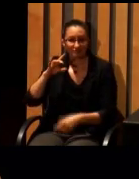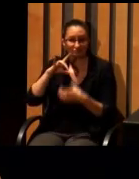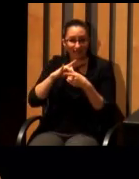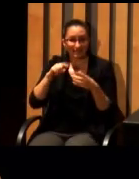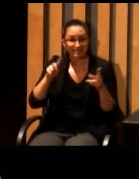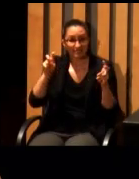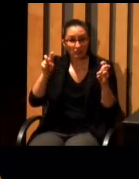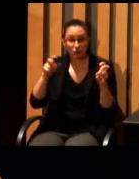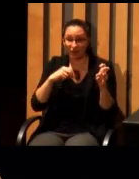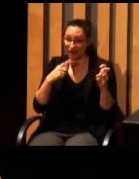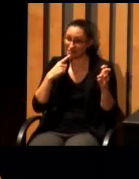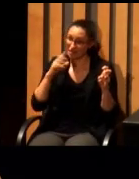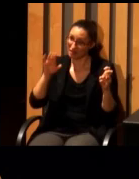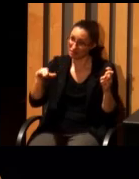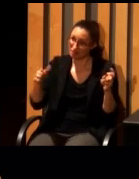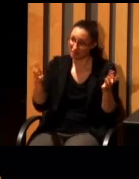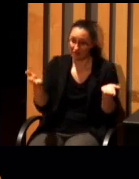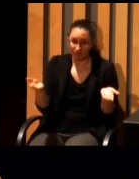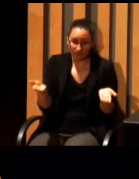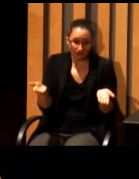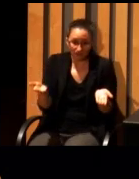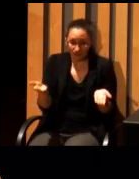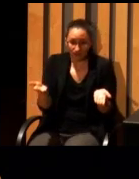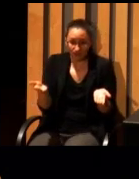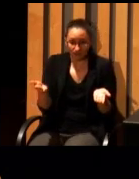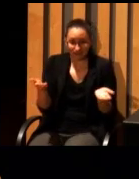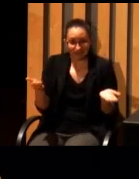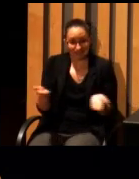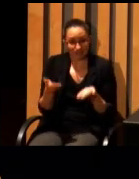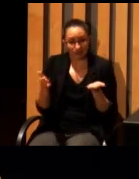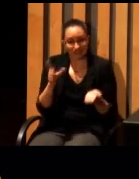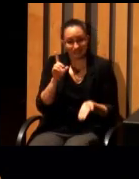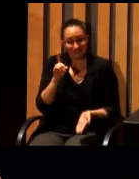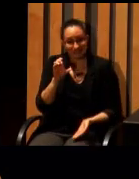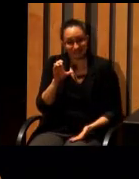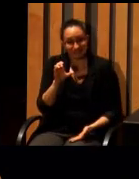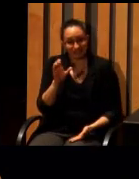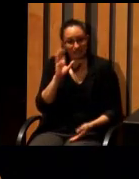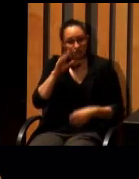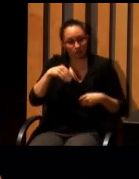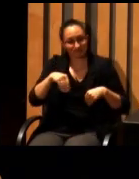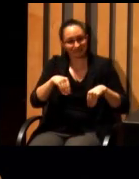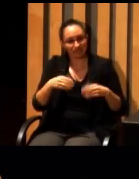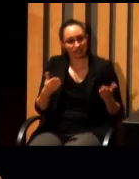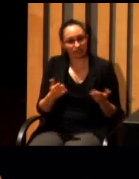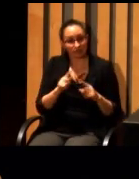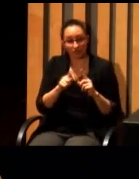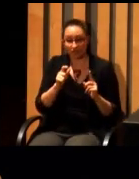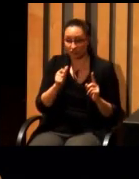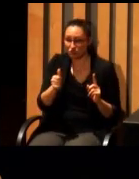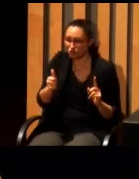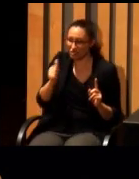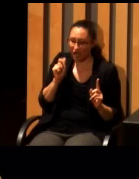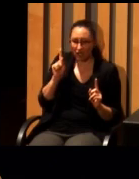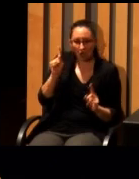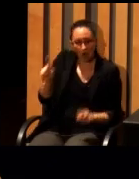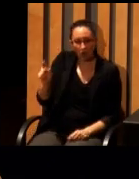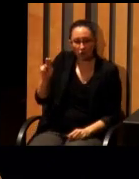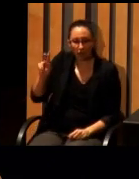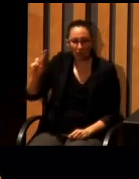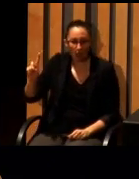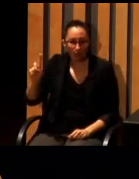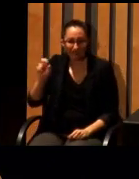and brought it up that they will sell that here in D.C., but they wouldn't dare go out to South Dakota or Oklahoma and sell the same